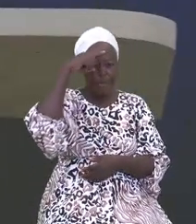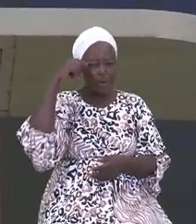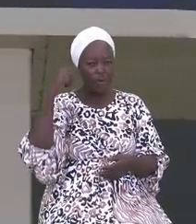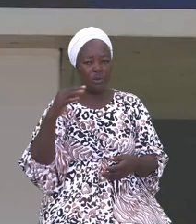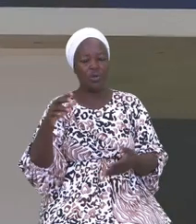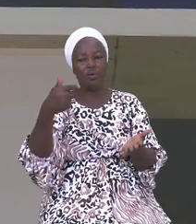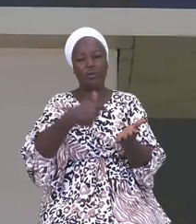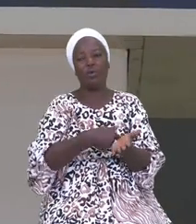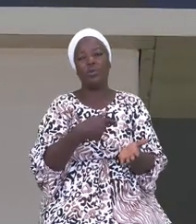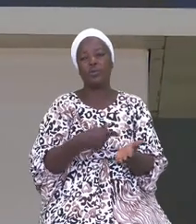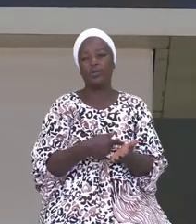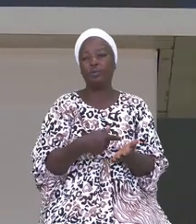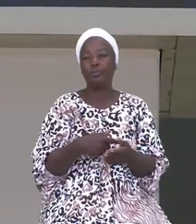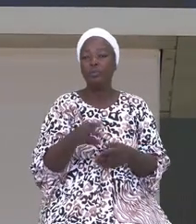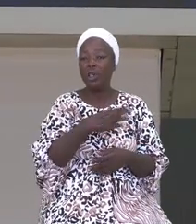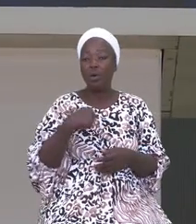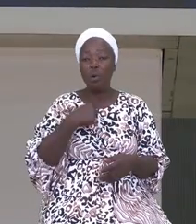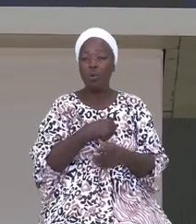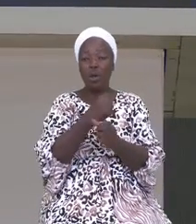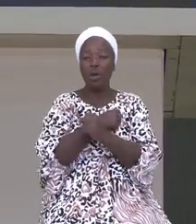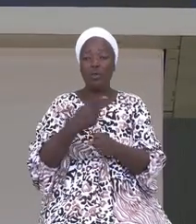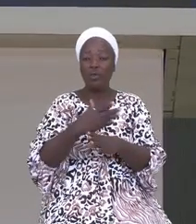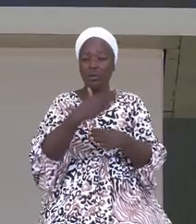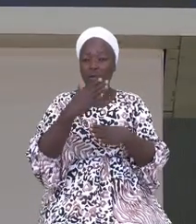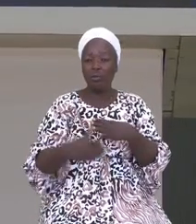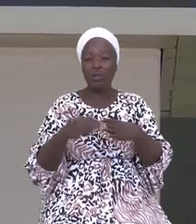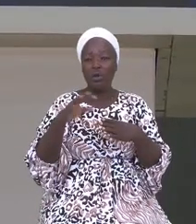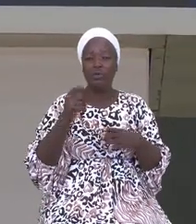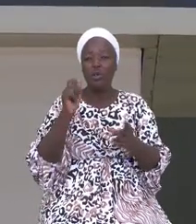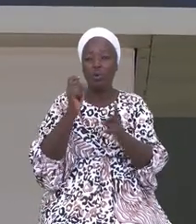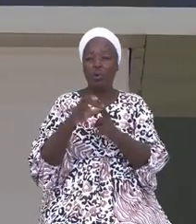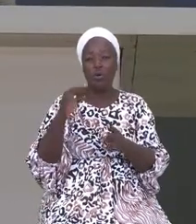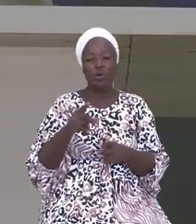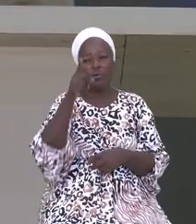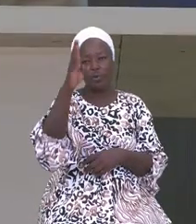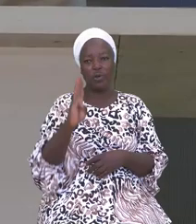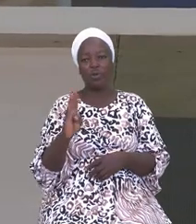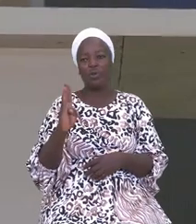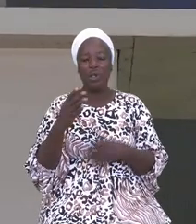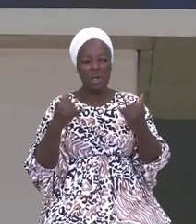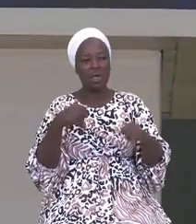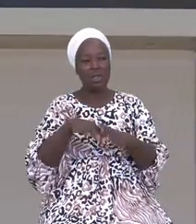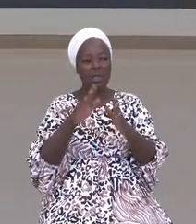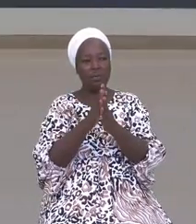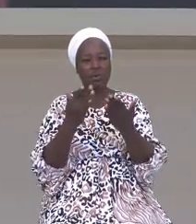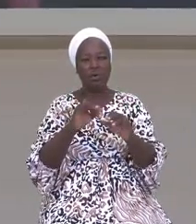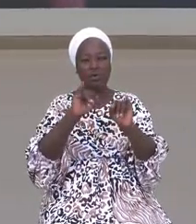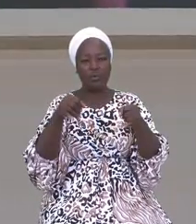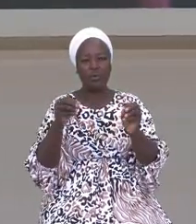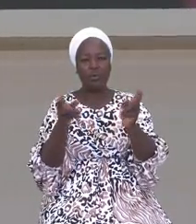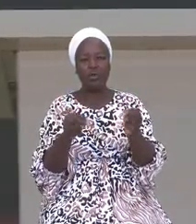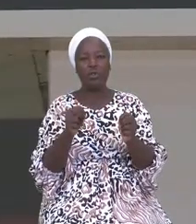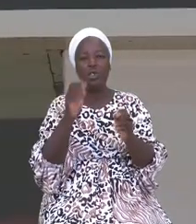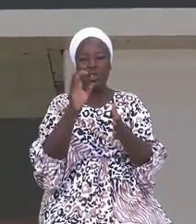gospel's sake. And we love the totality of the word of God. We're looking at John chapter